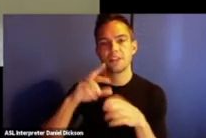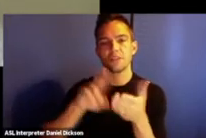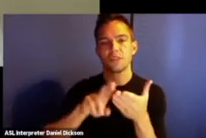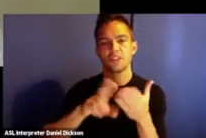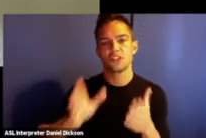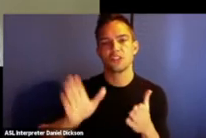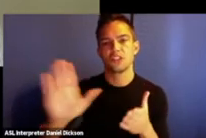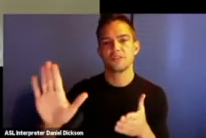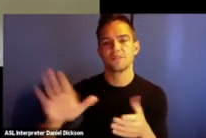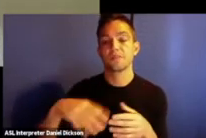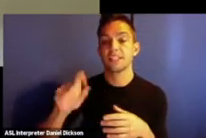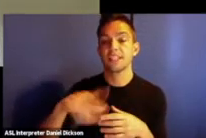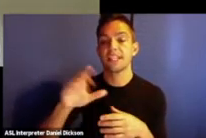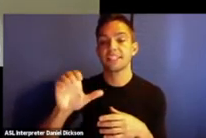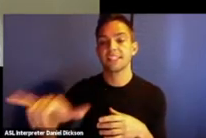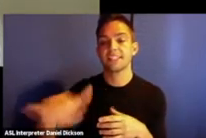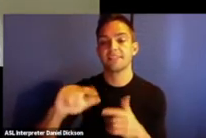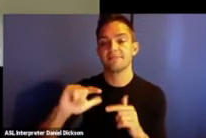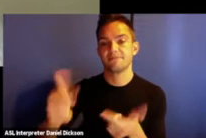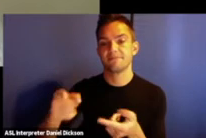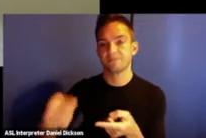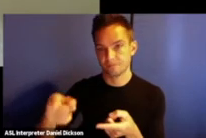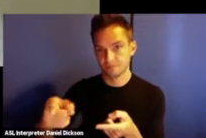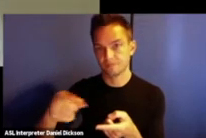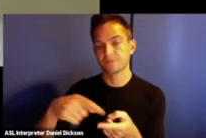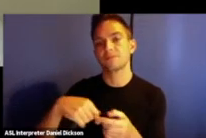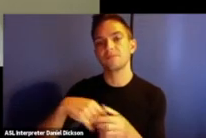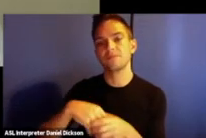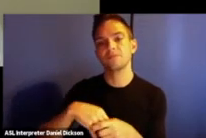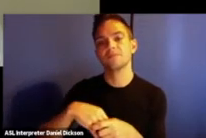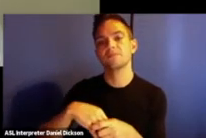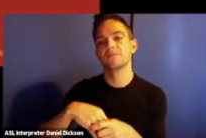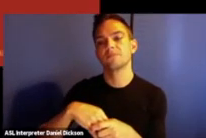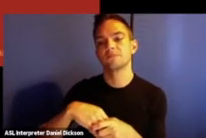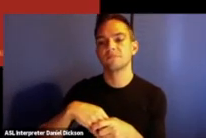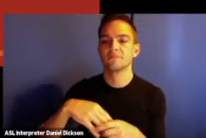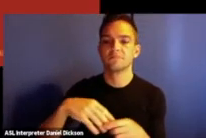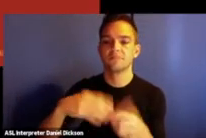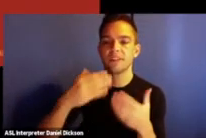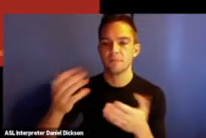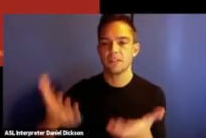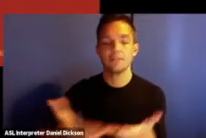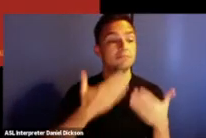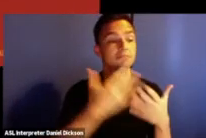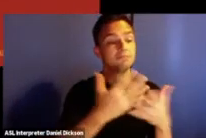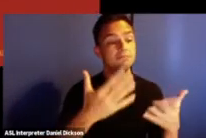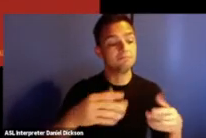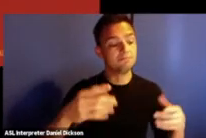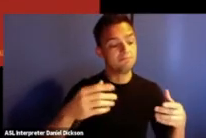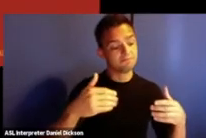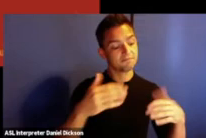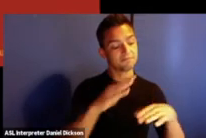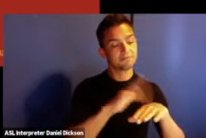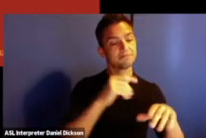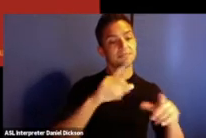Stacy, let's pass it over to you. And thank you for being here. Absolutely. Thank you so much for having me. I was excited to get to be a